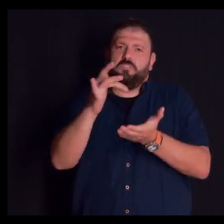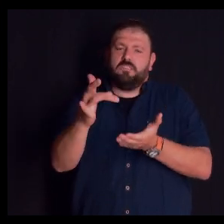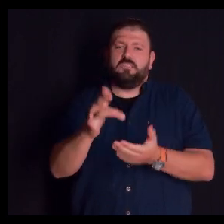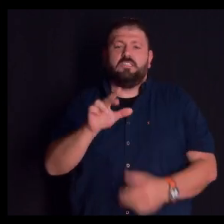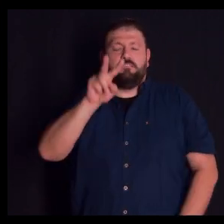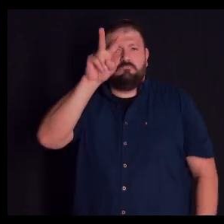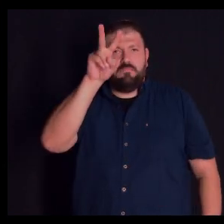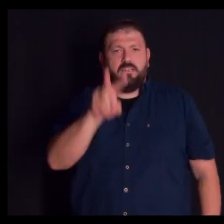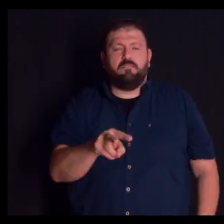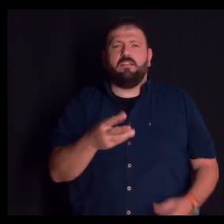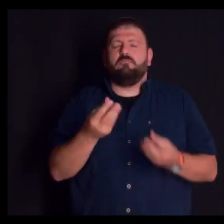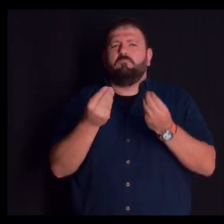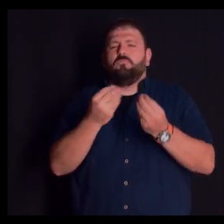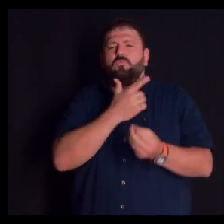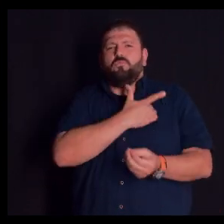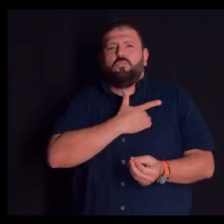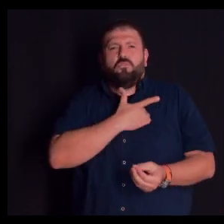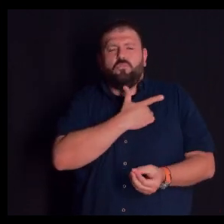much.